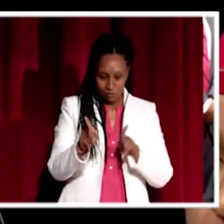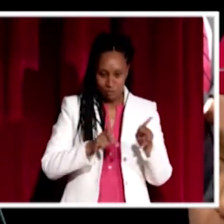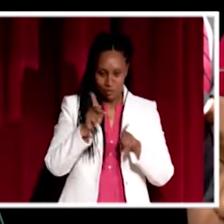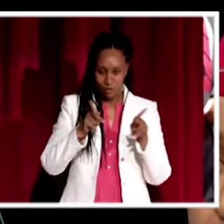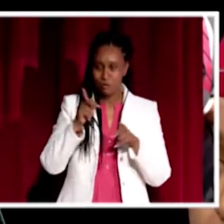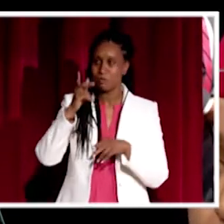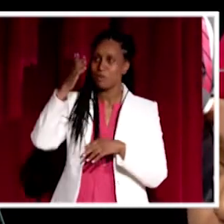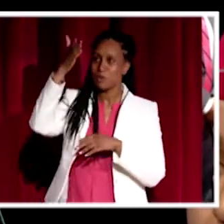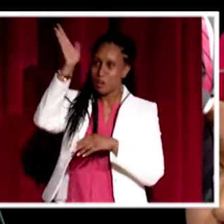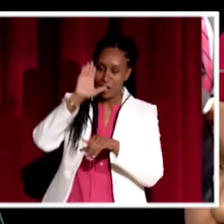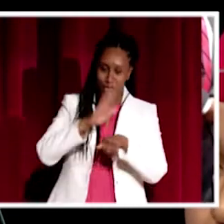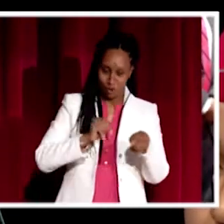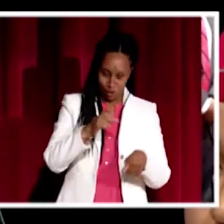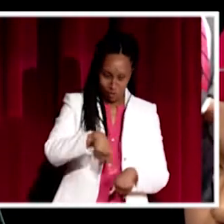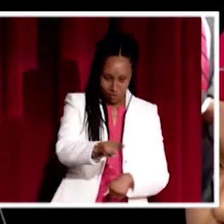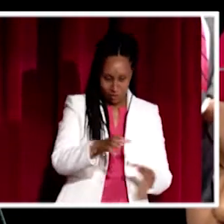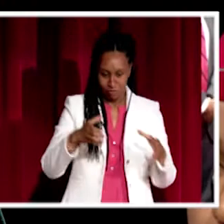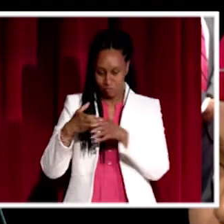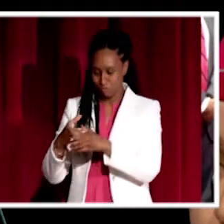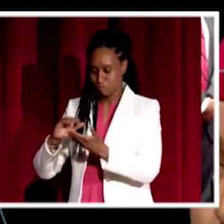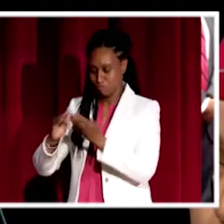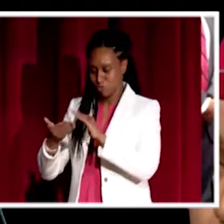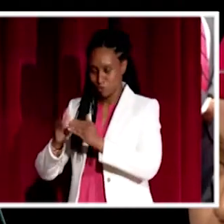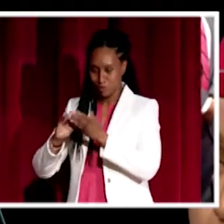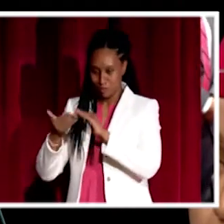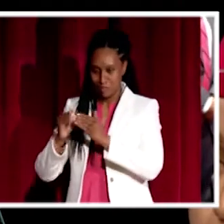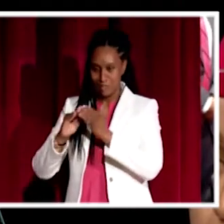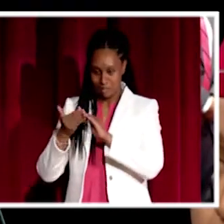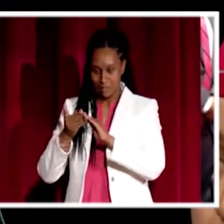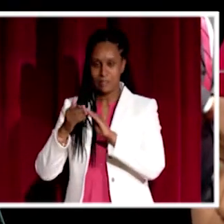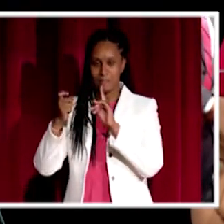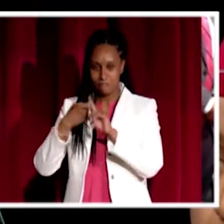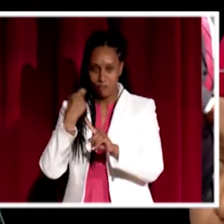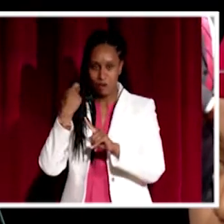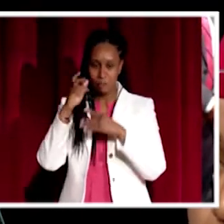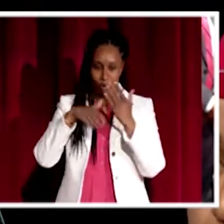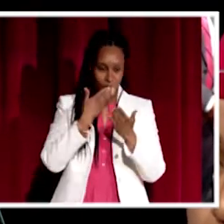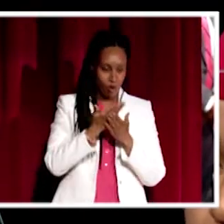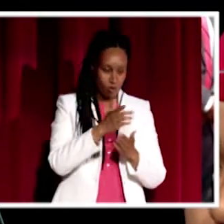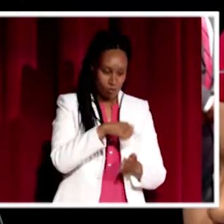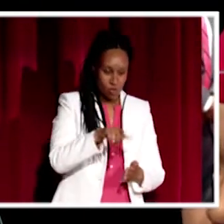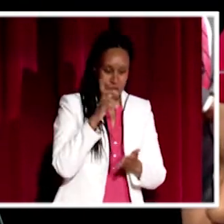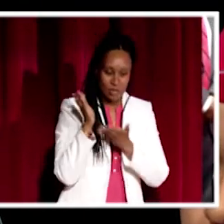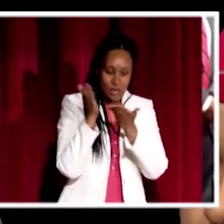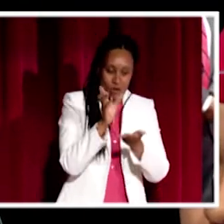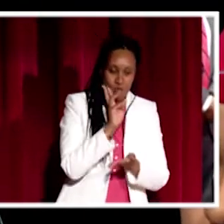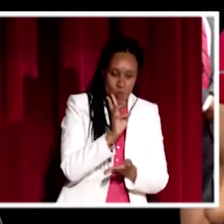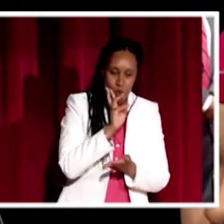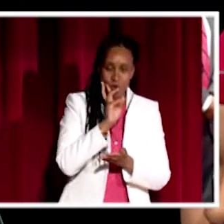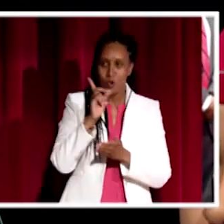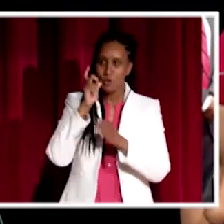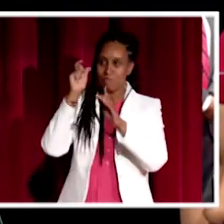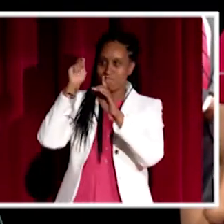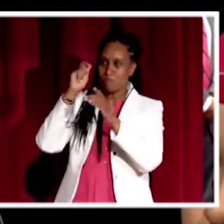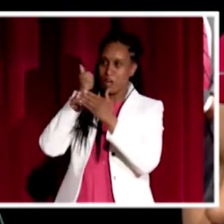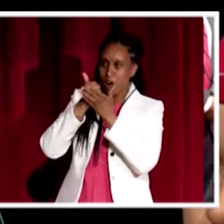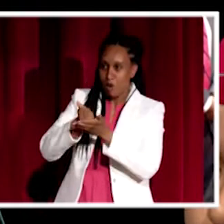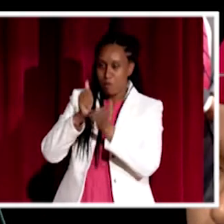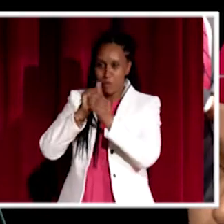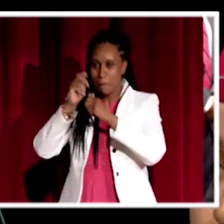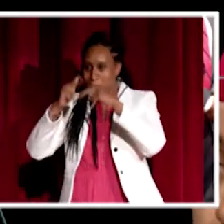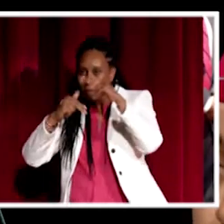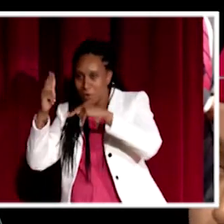God called them into community, from the wood choppers to the water carriers, the shepherds